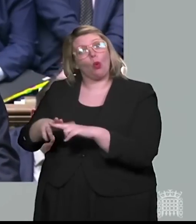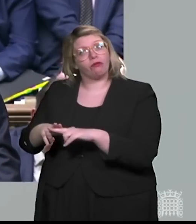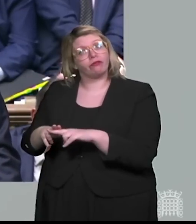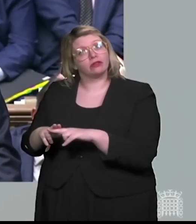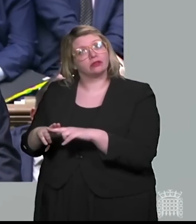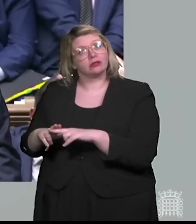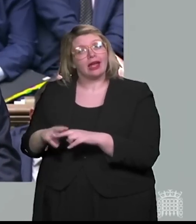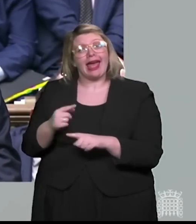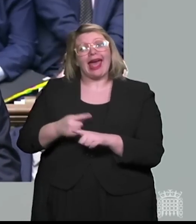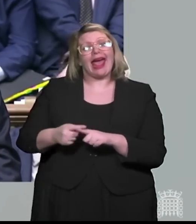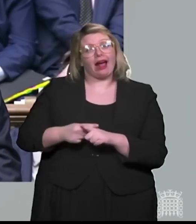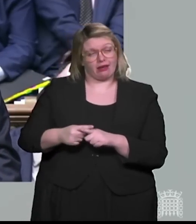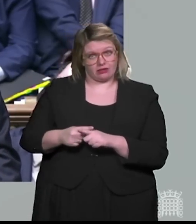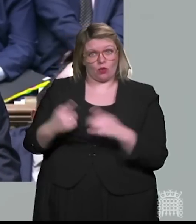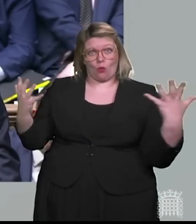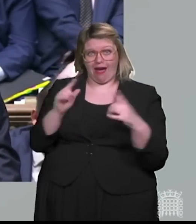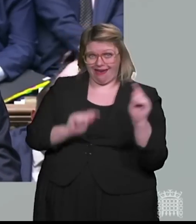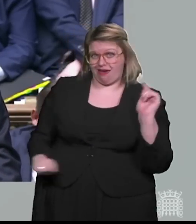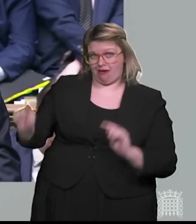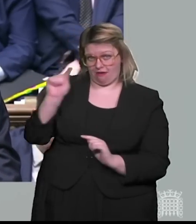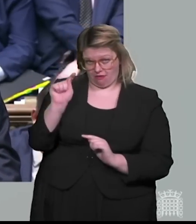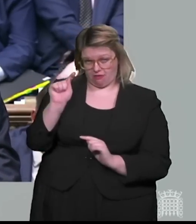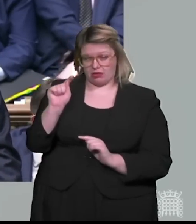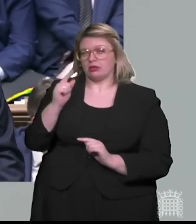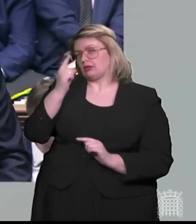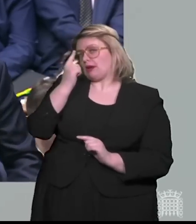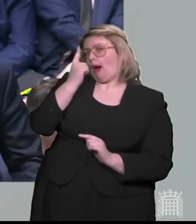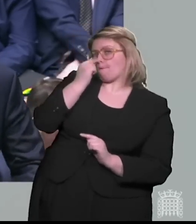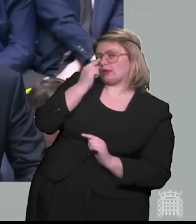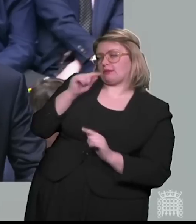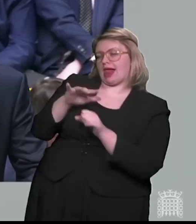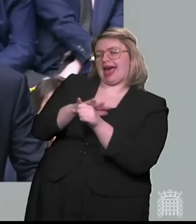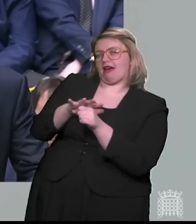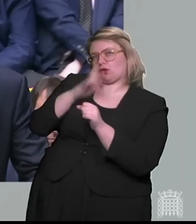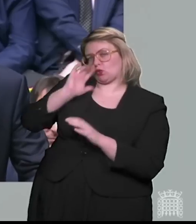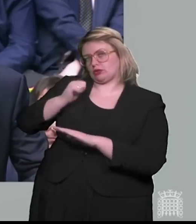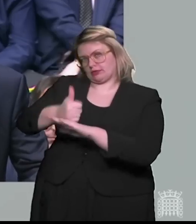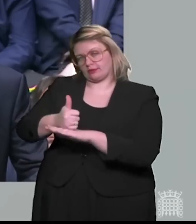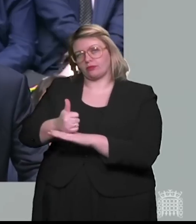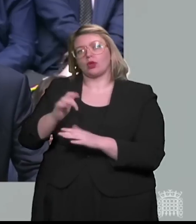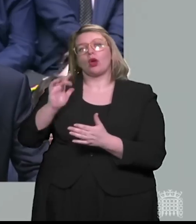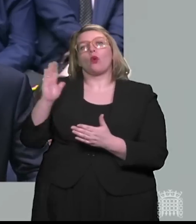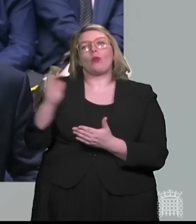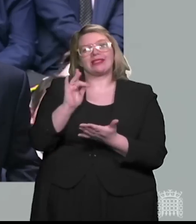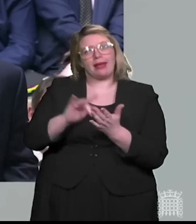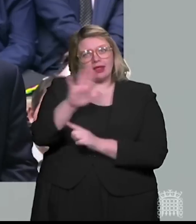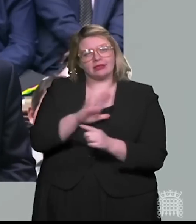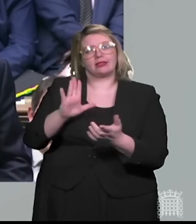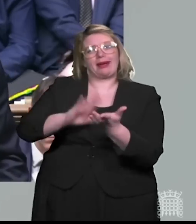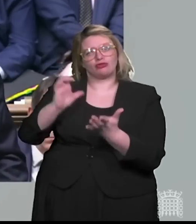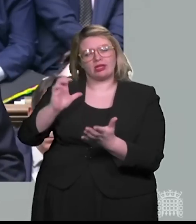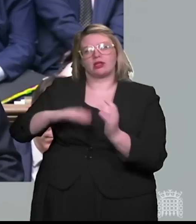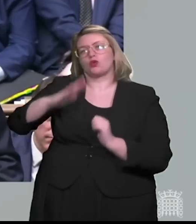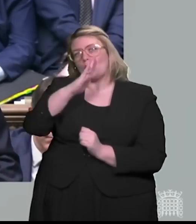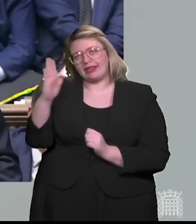England, we've identified the following areas as having the potential to host one: West Midlands, Greater Manchester, the North